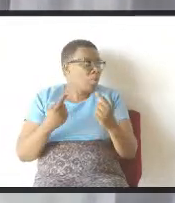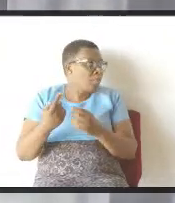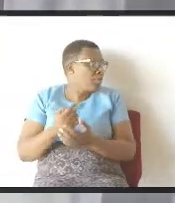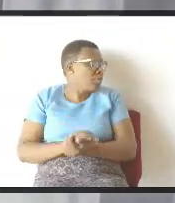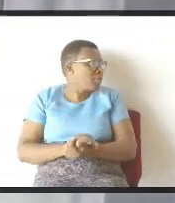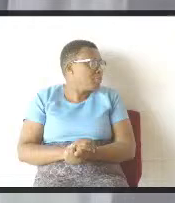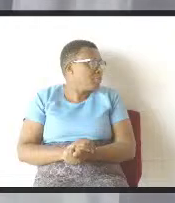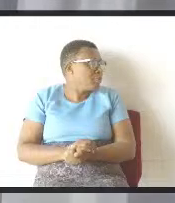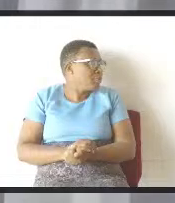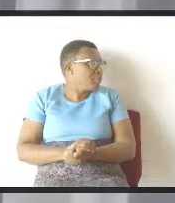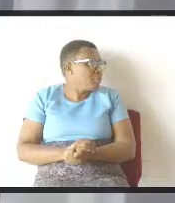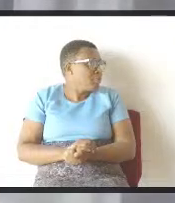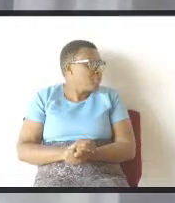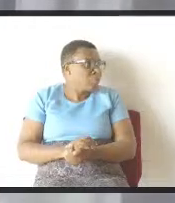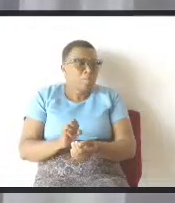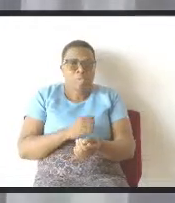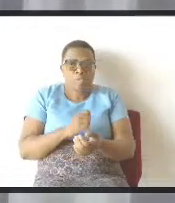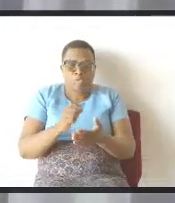As the songwriter puts it,